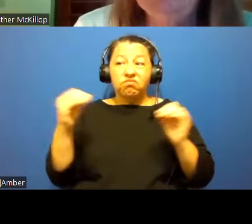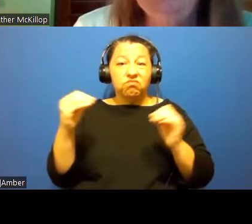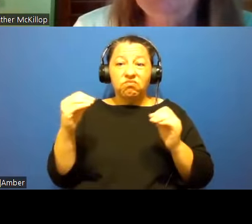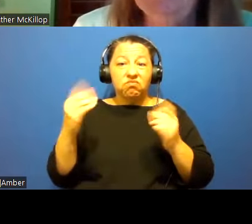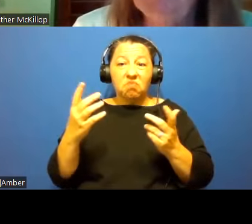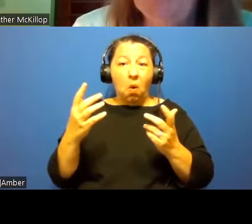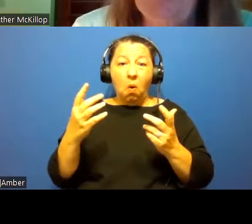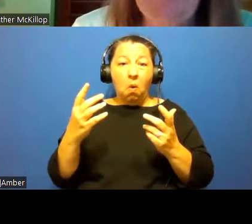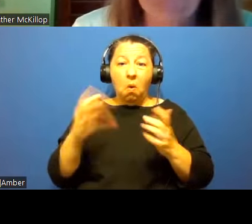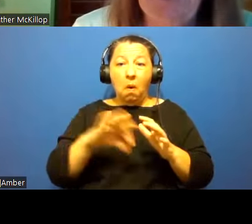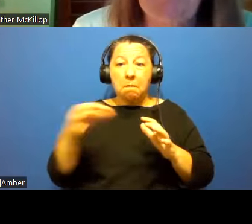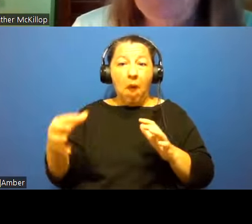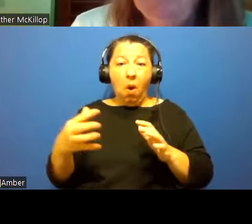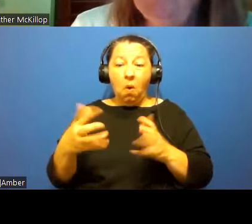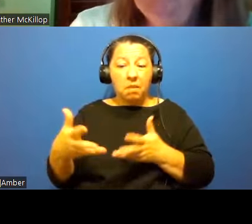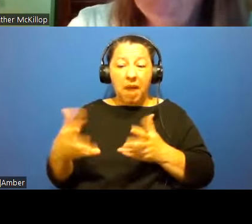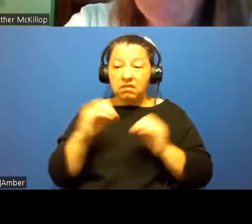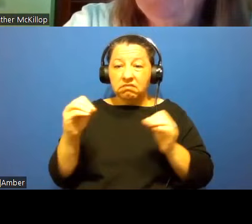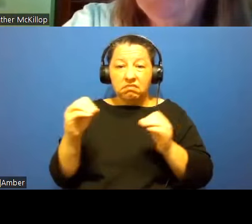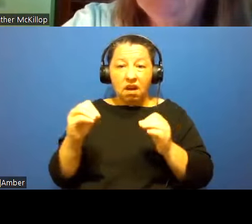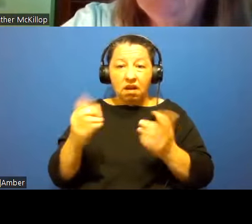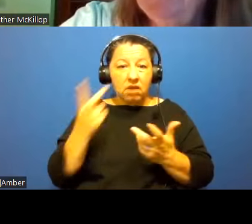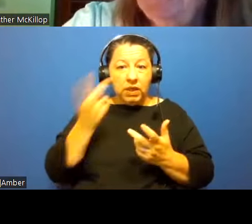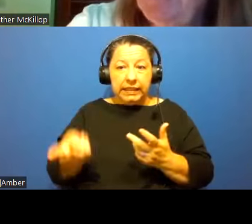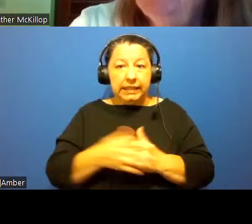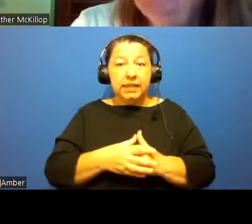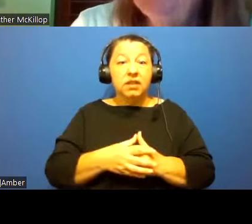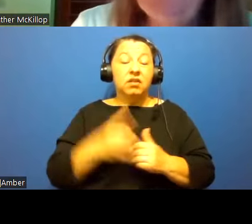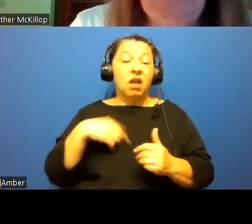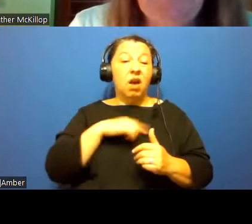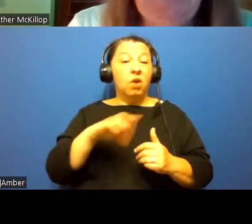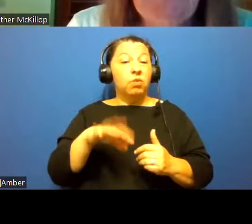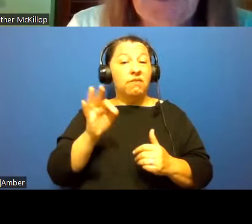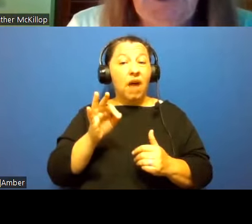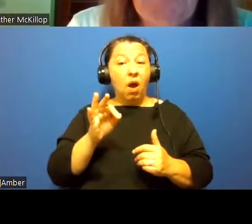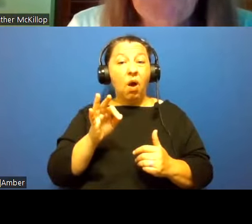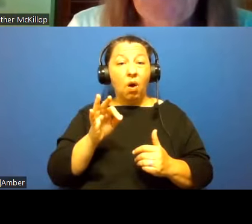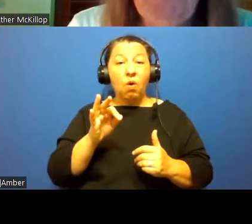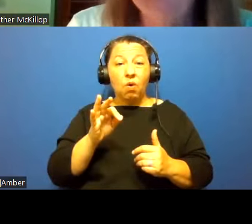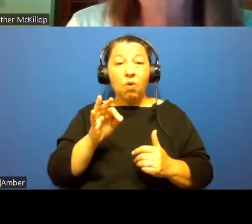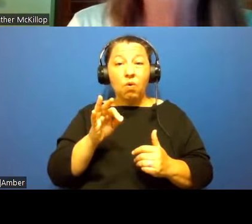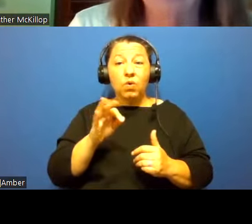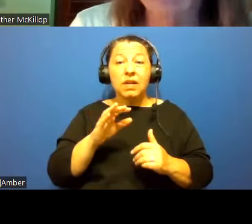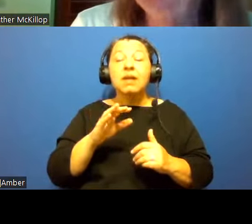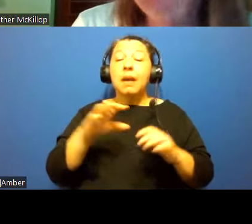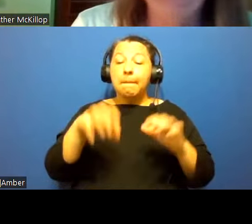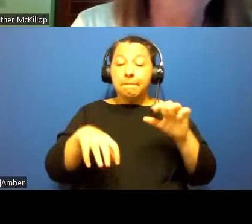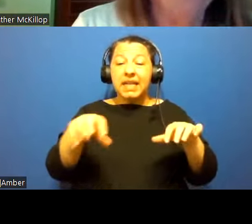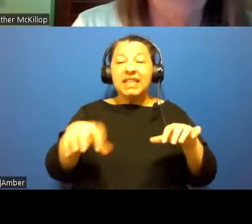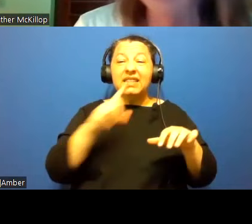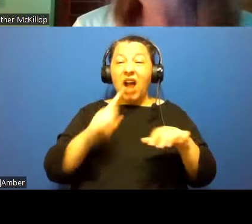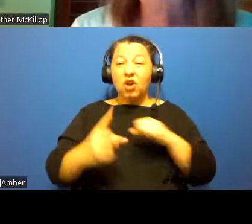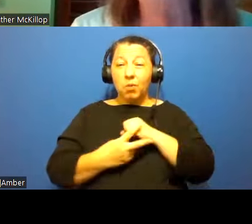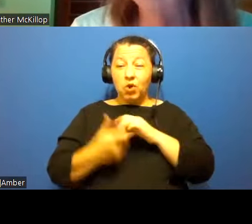in the modern landscape. And what we found is such buildings that are preserved below the seafloor and